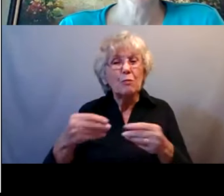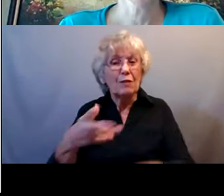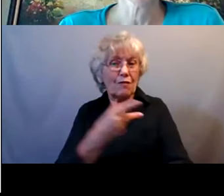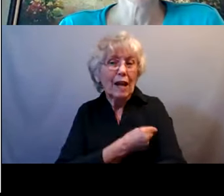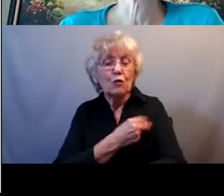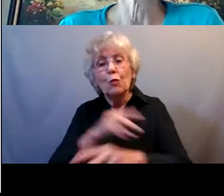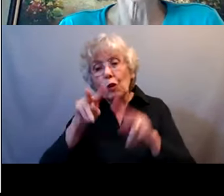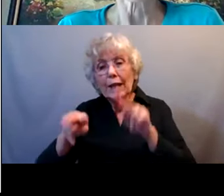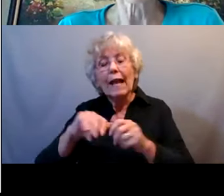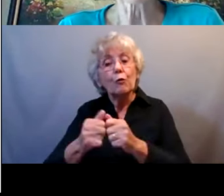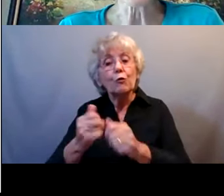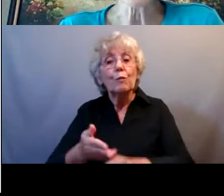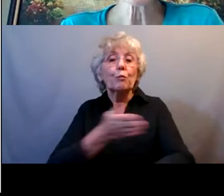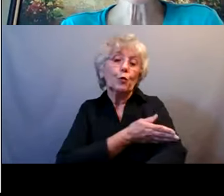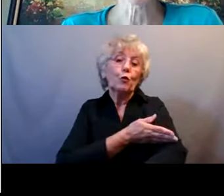rates.